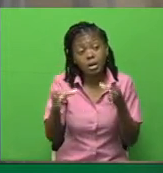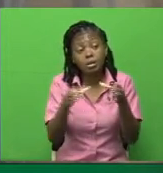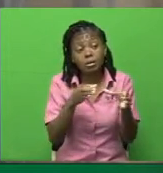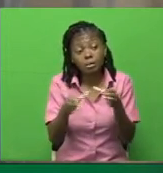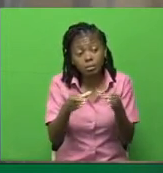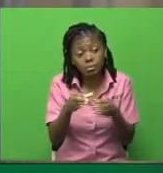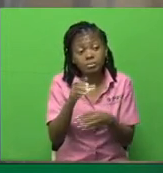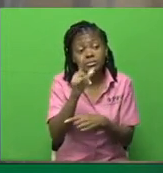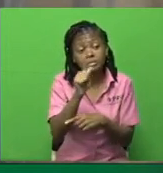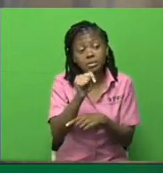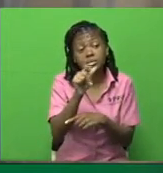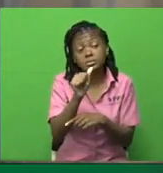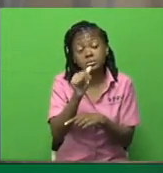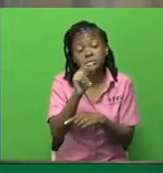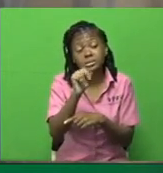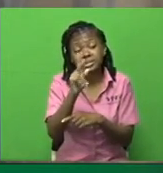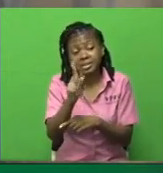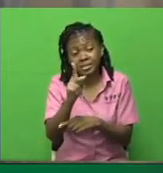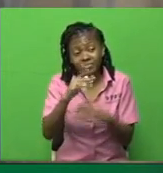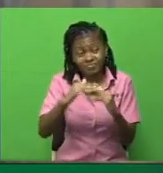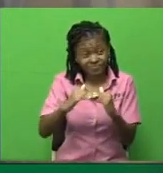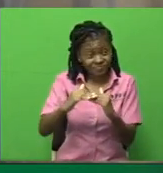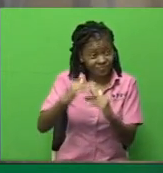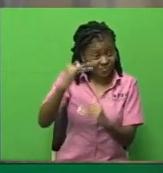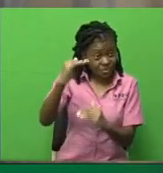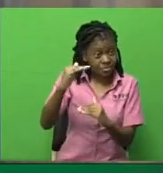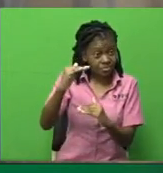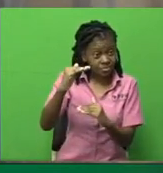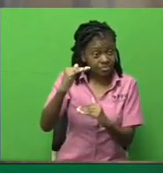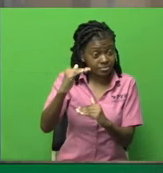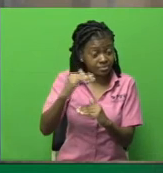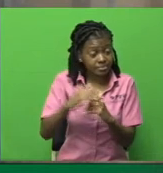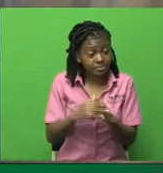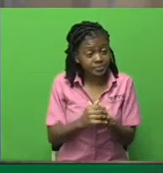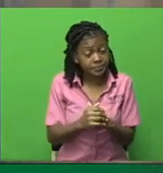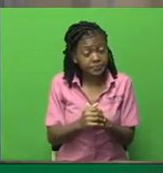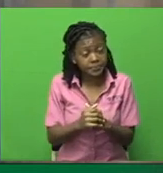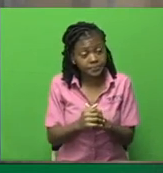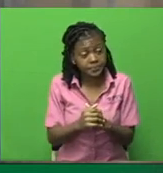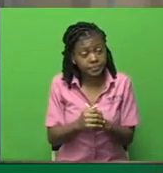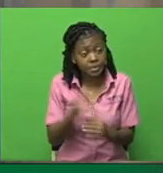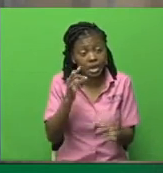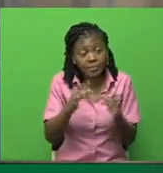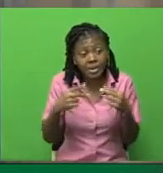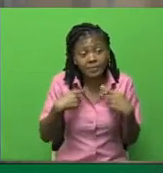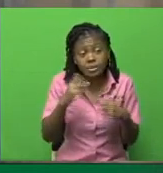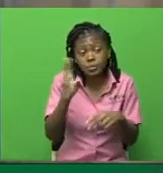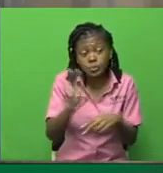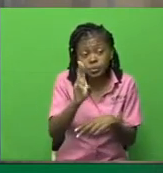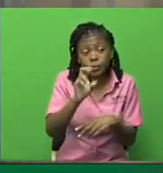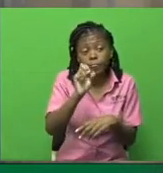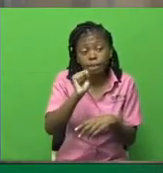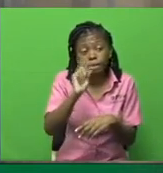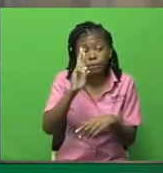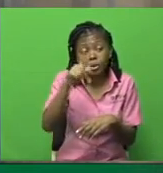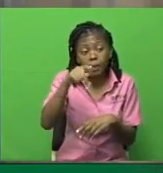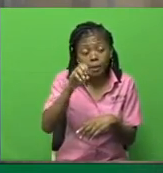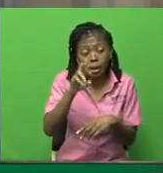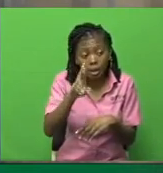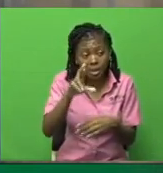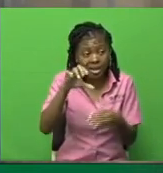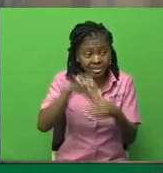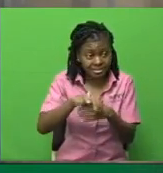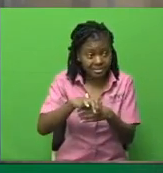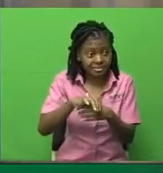told for a 40 liter sedan for example like a teeter using super this year alone Rose from 199